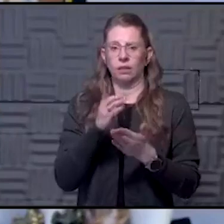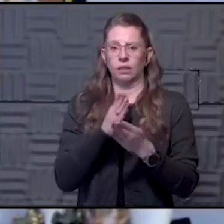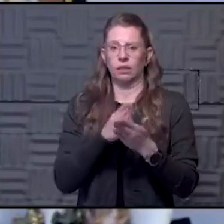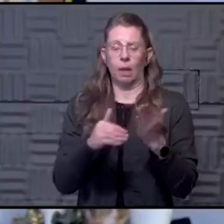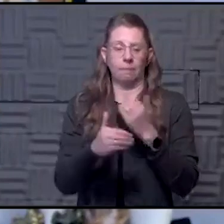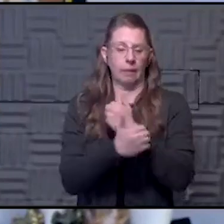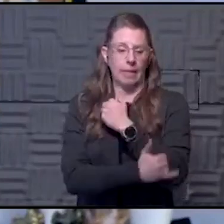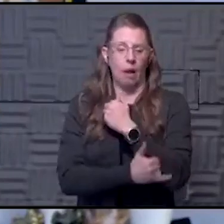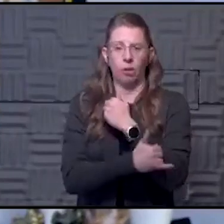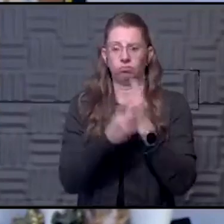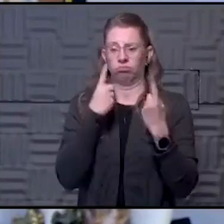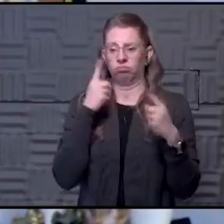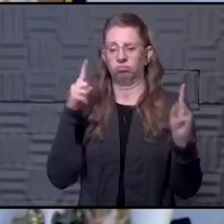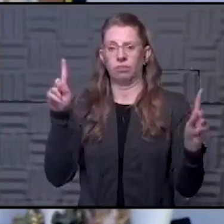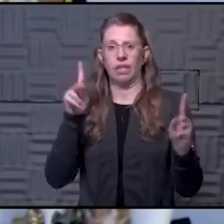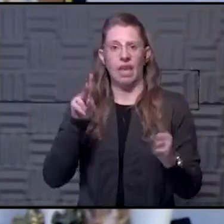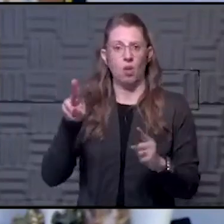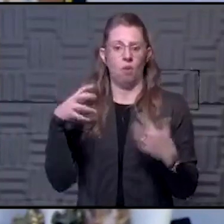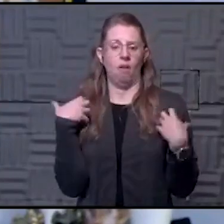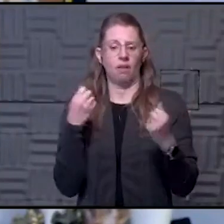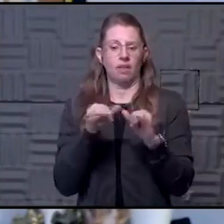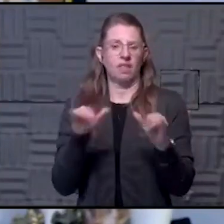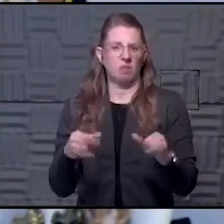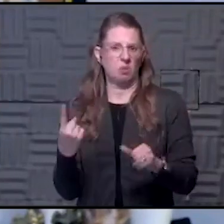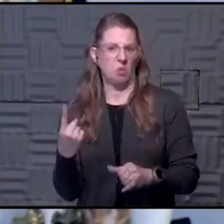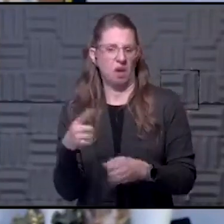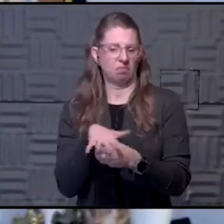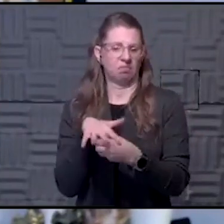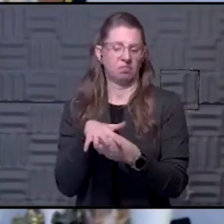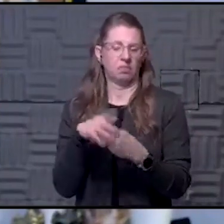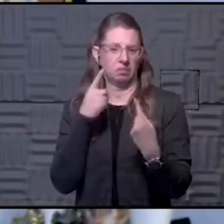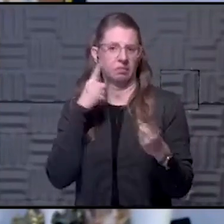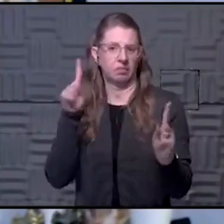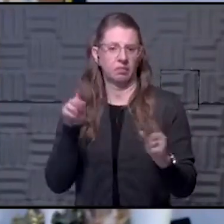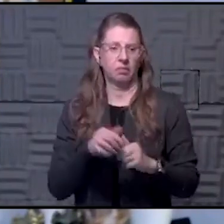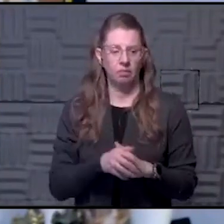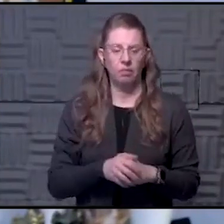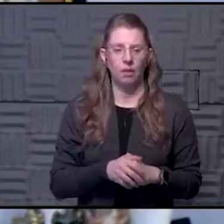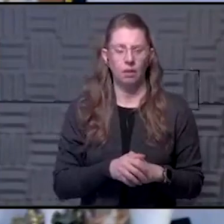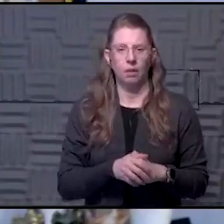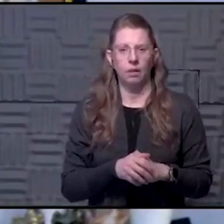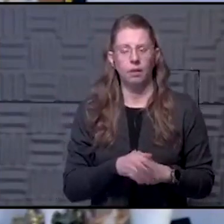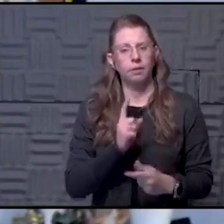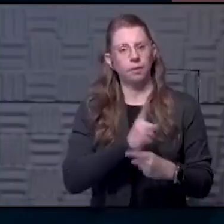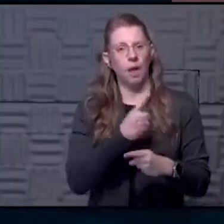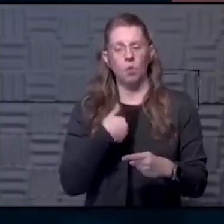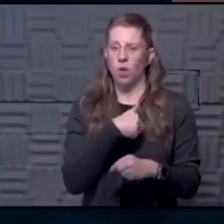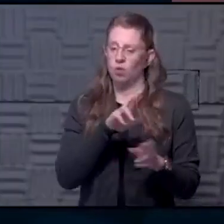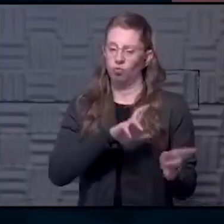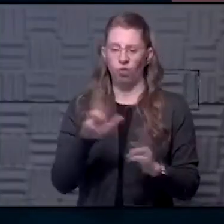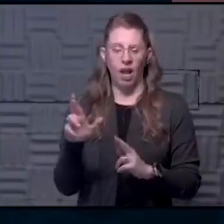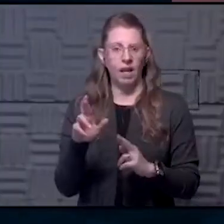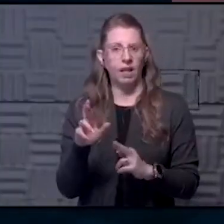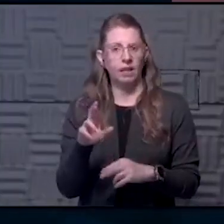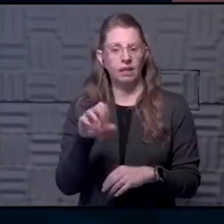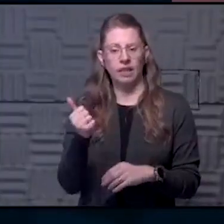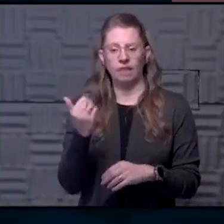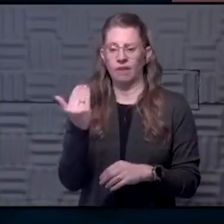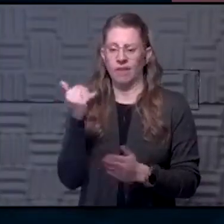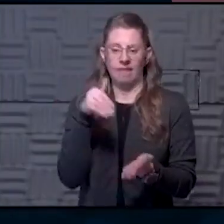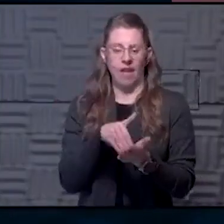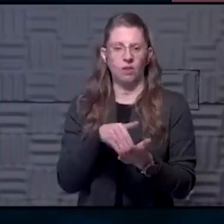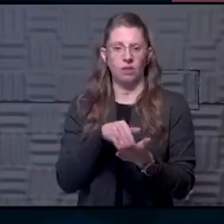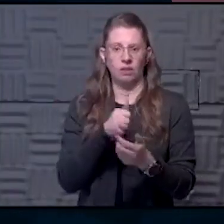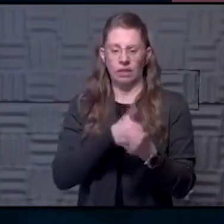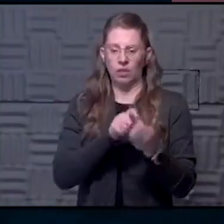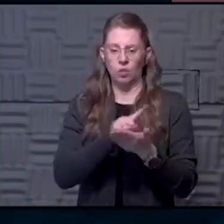own organization, KU Health System, is one of them that can do a terrific throughput. We just need more vaccine. You're right. We're ready to do 10 to 15,000 patients a